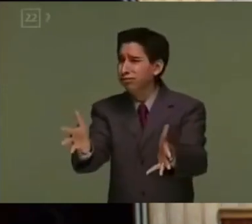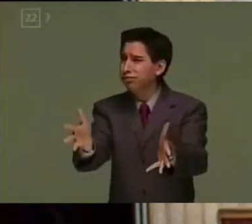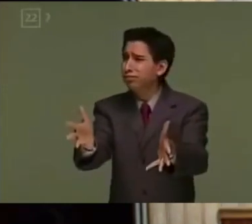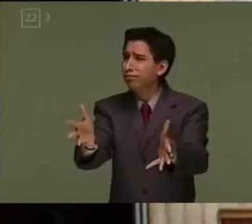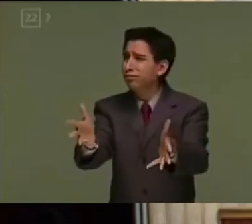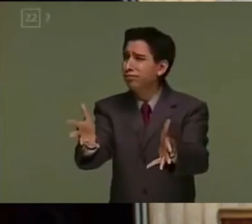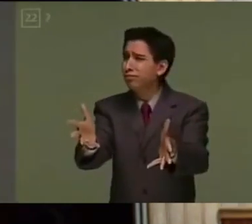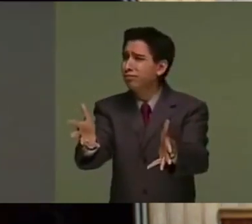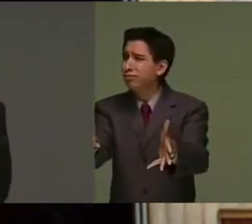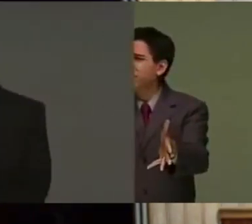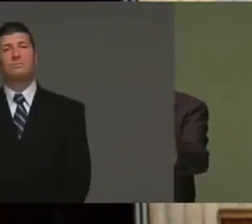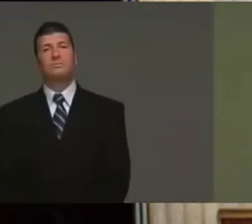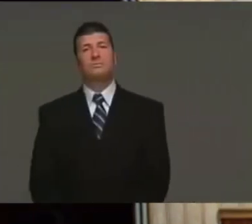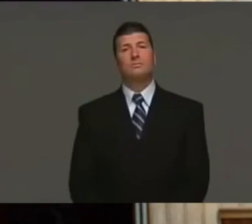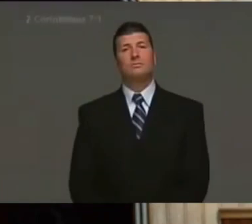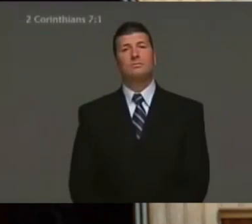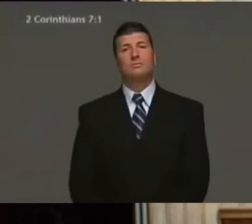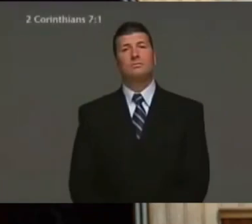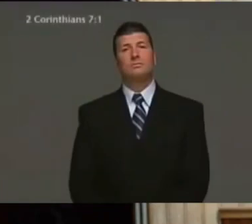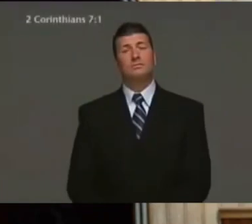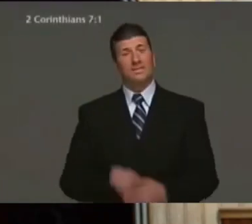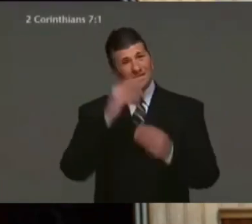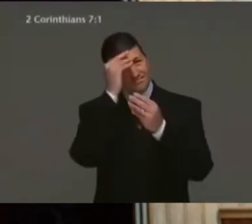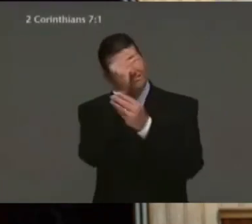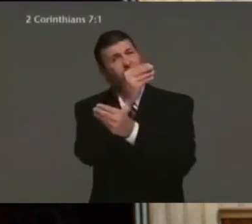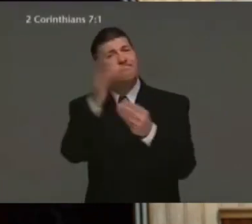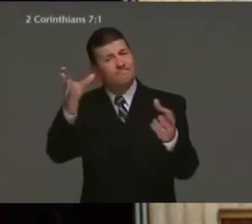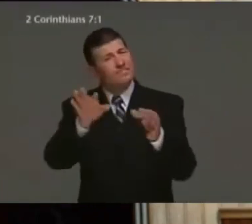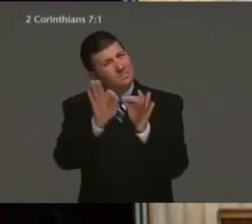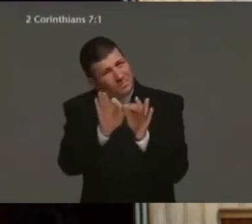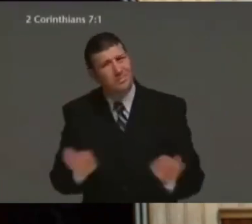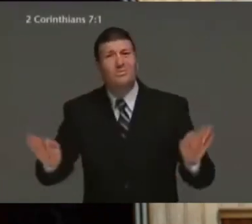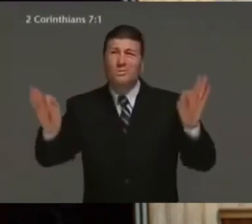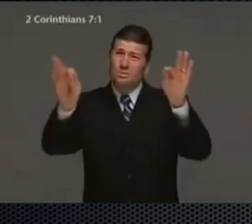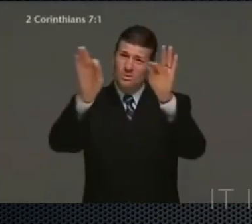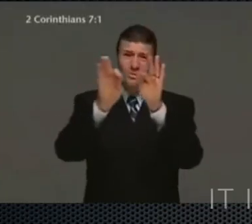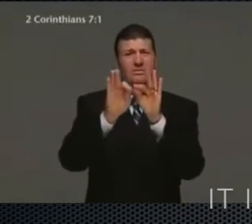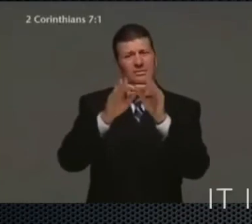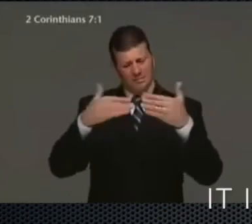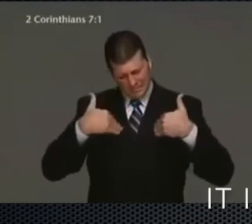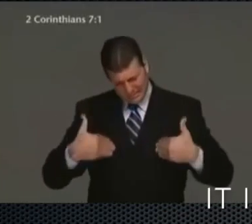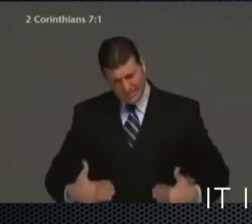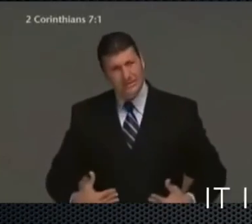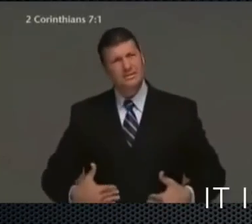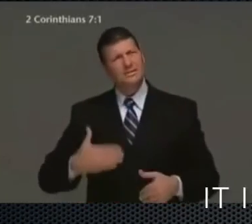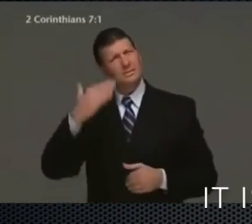future events and provides those events to others. That is not correct.